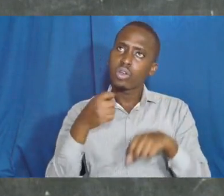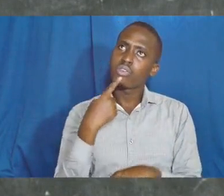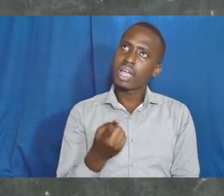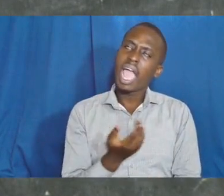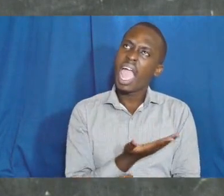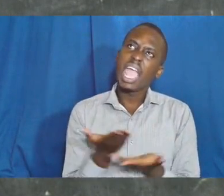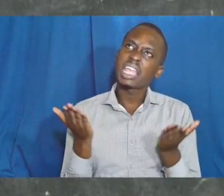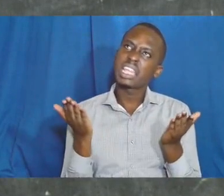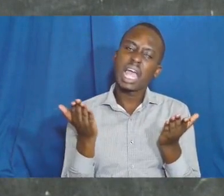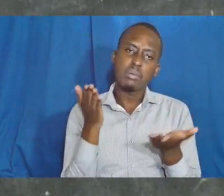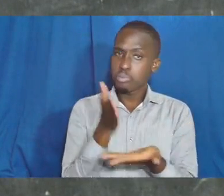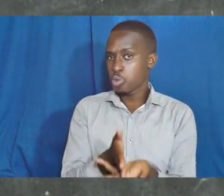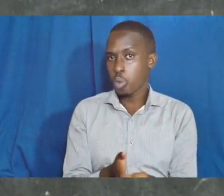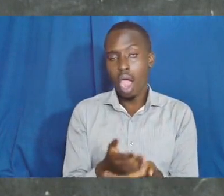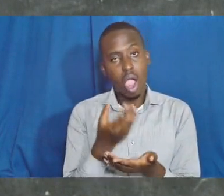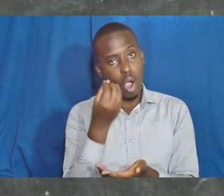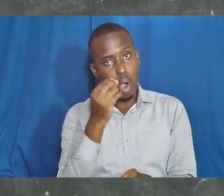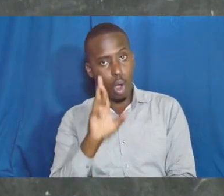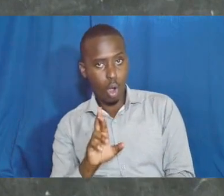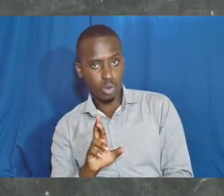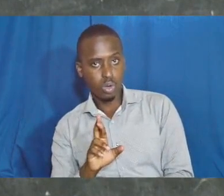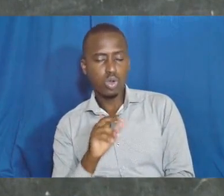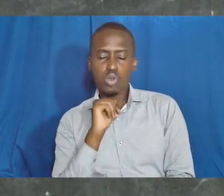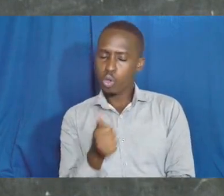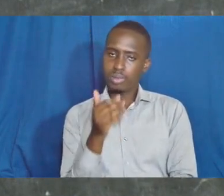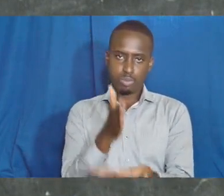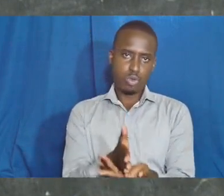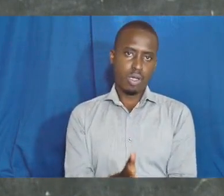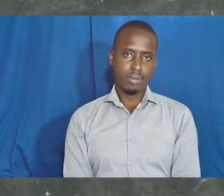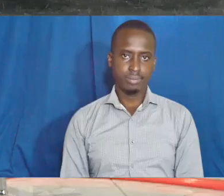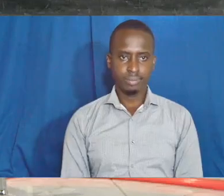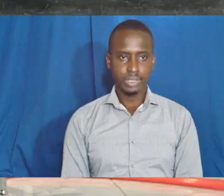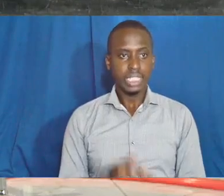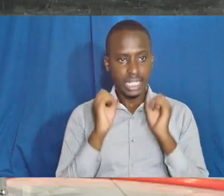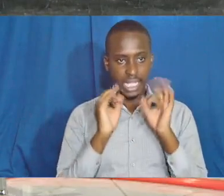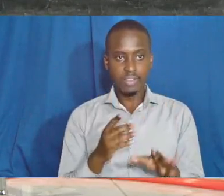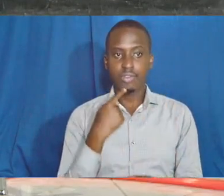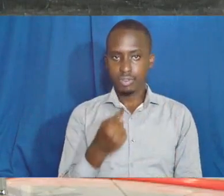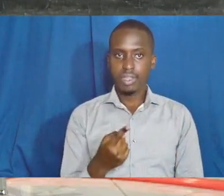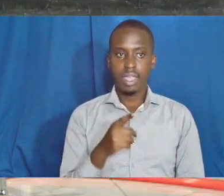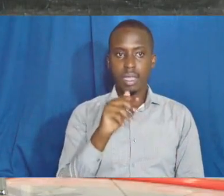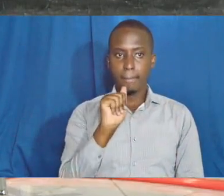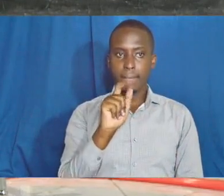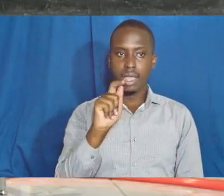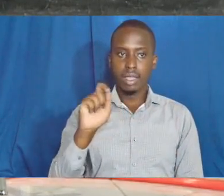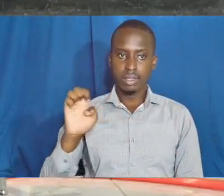either be pure or impure. That is, if we say matter,